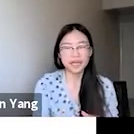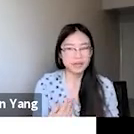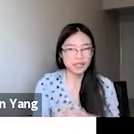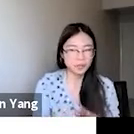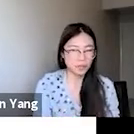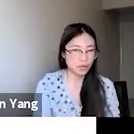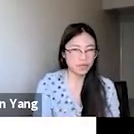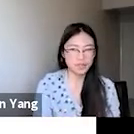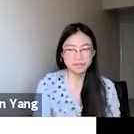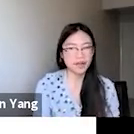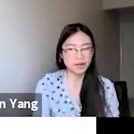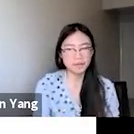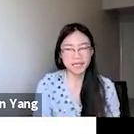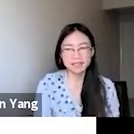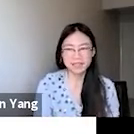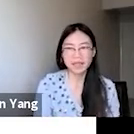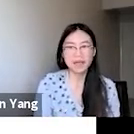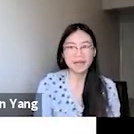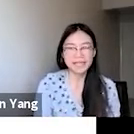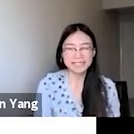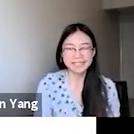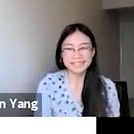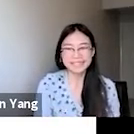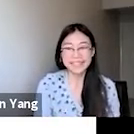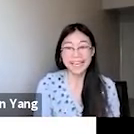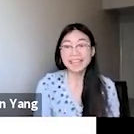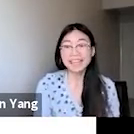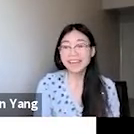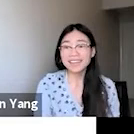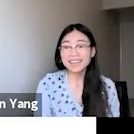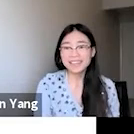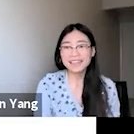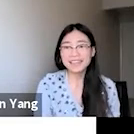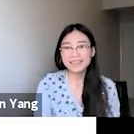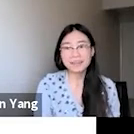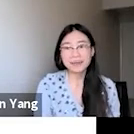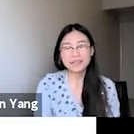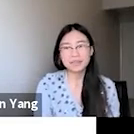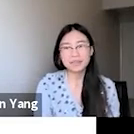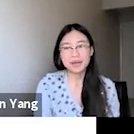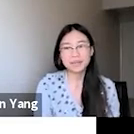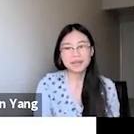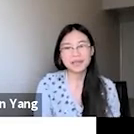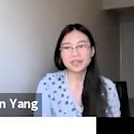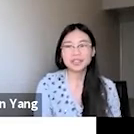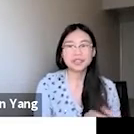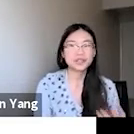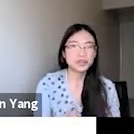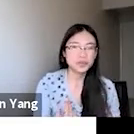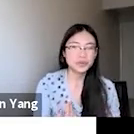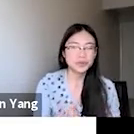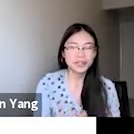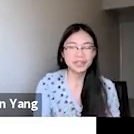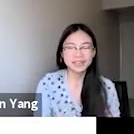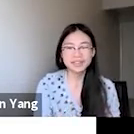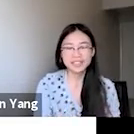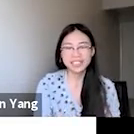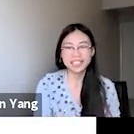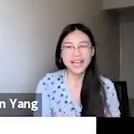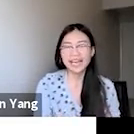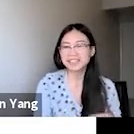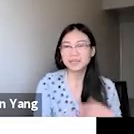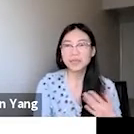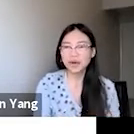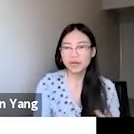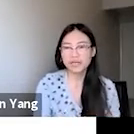to try to explore the environment. Yes. And another thing I think about this mom like could do, like